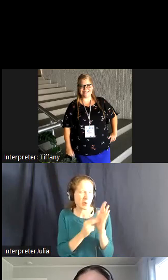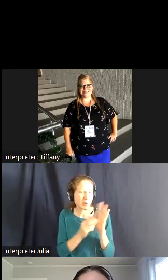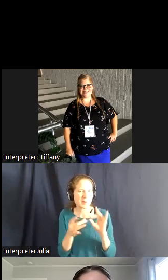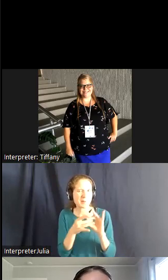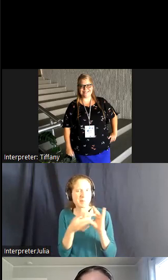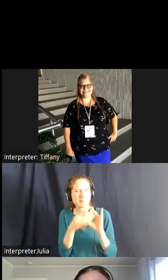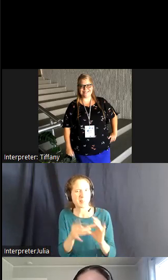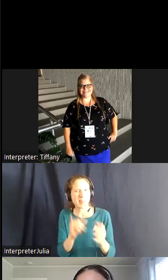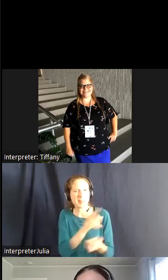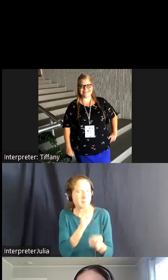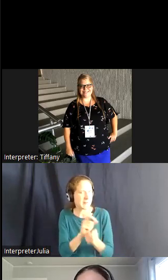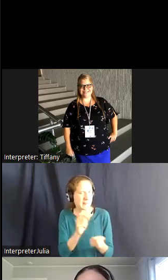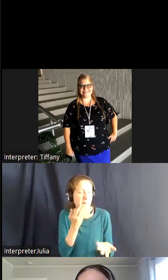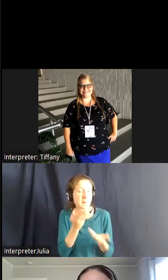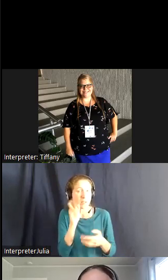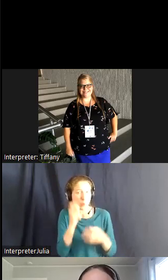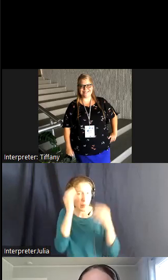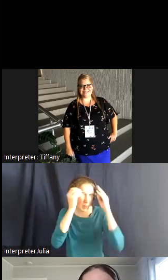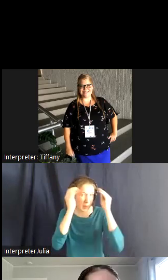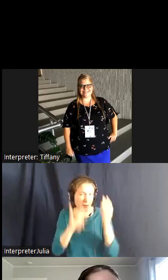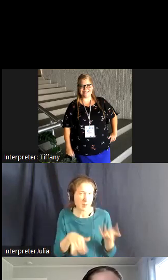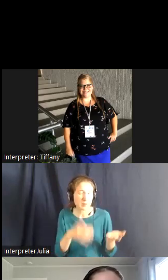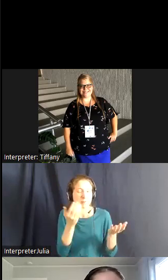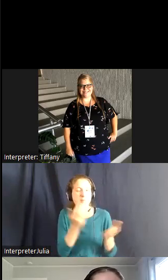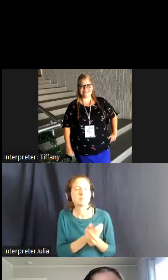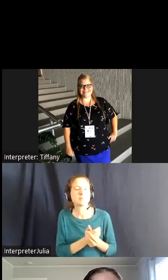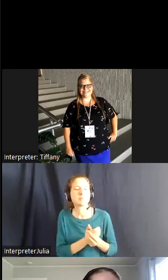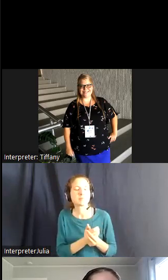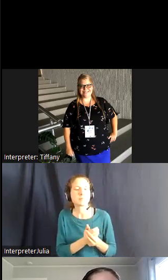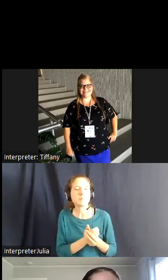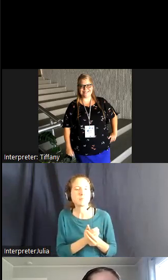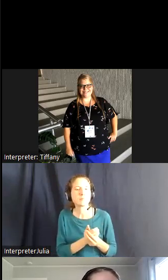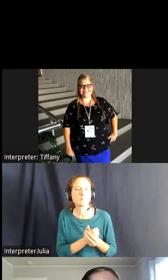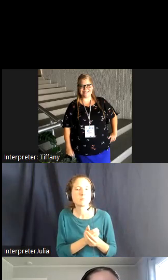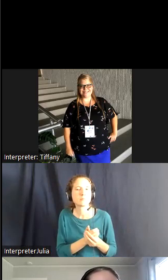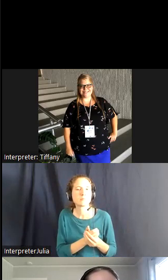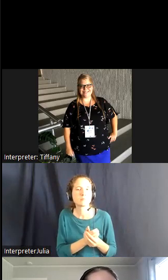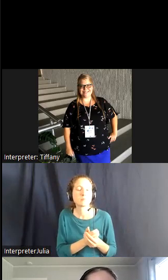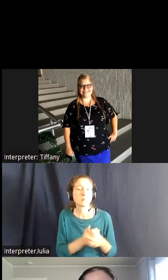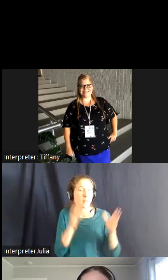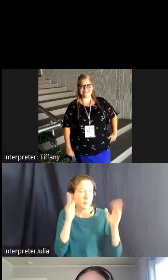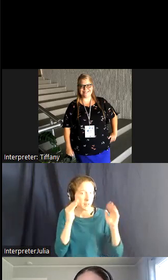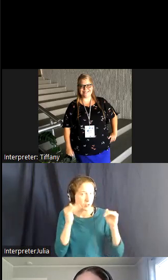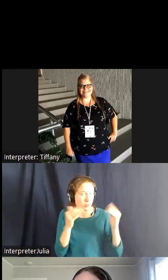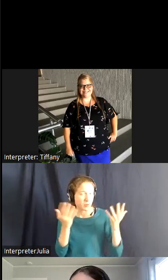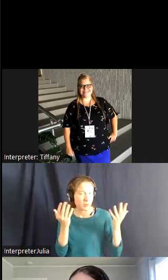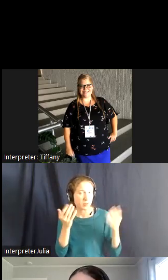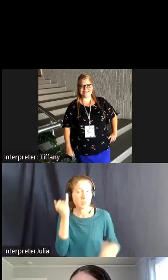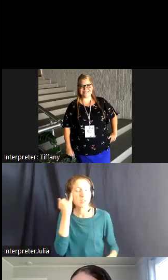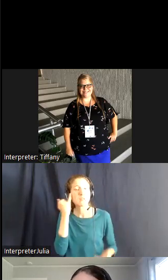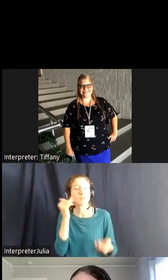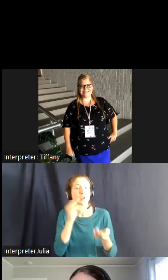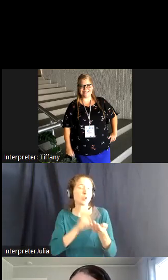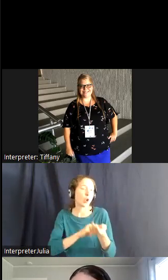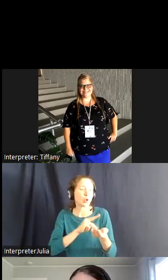maybe need to consider. The expectation would be that if a provider is